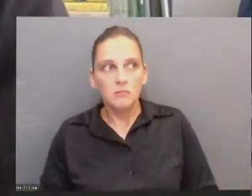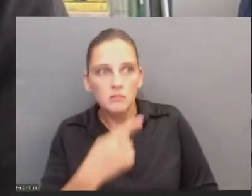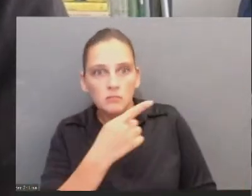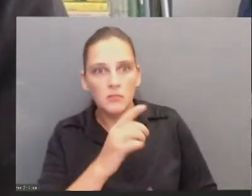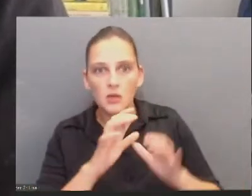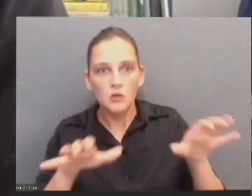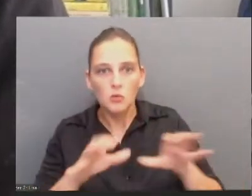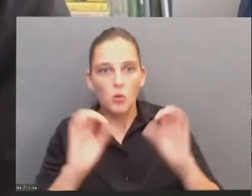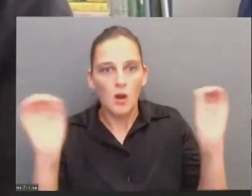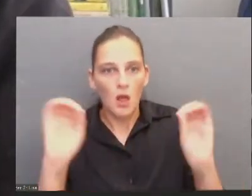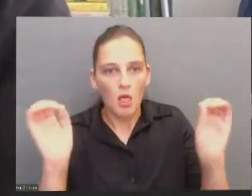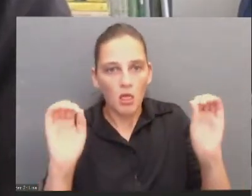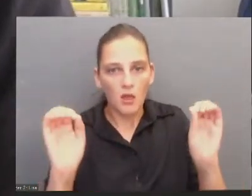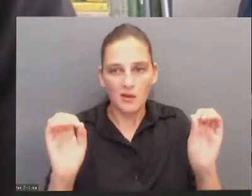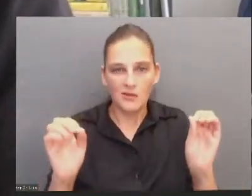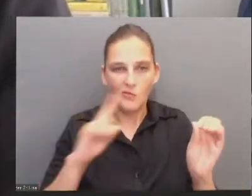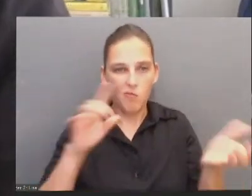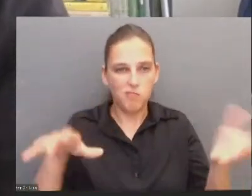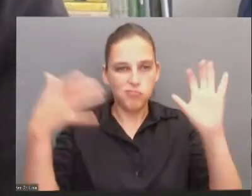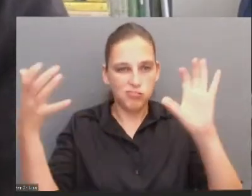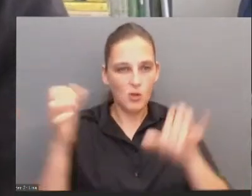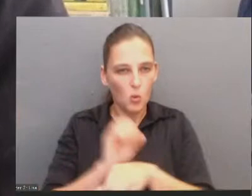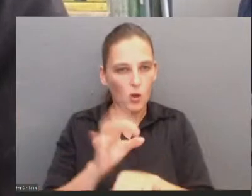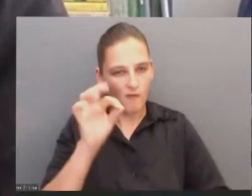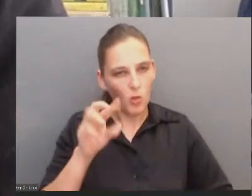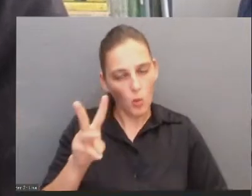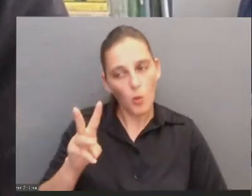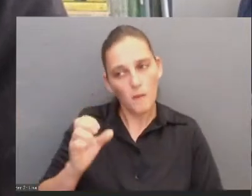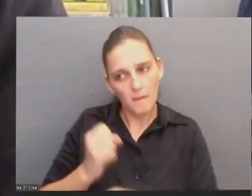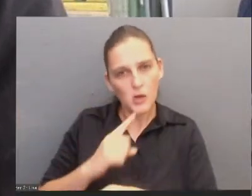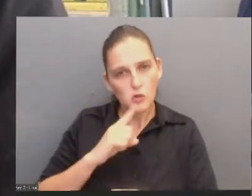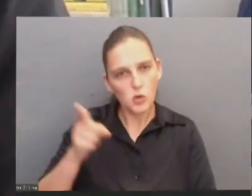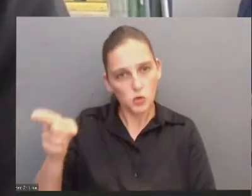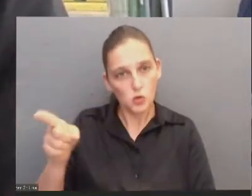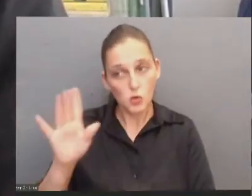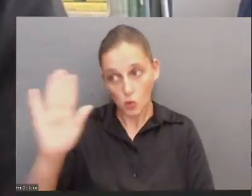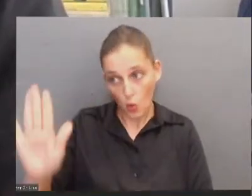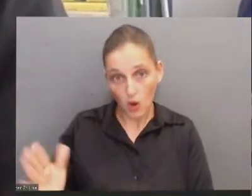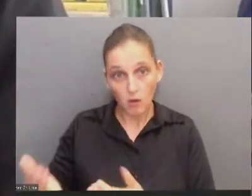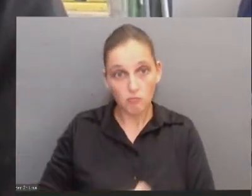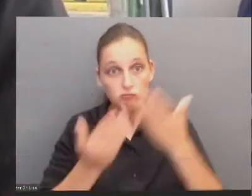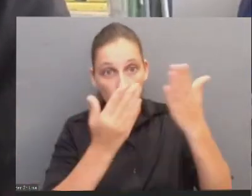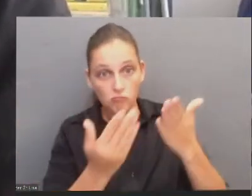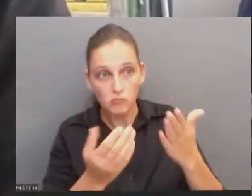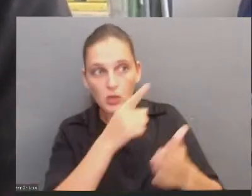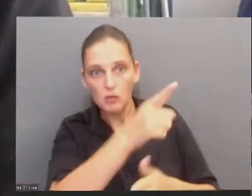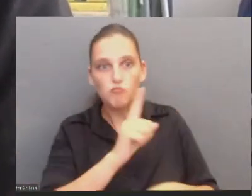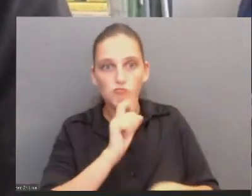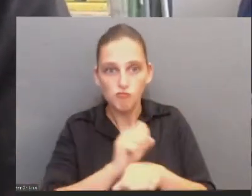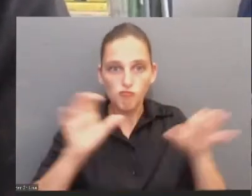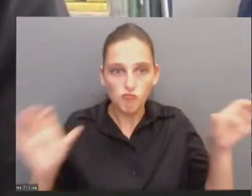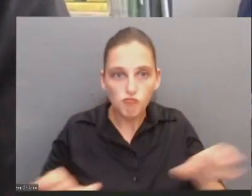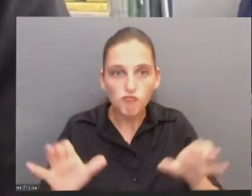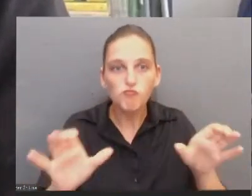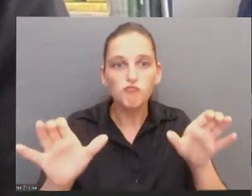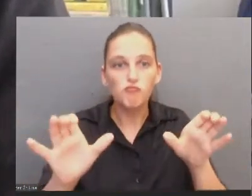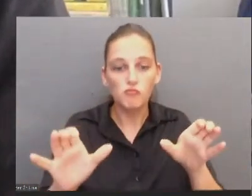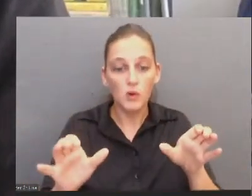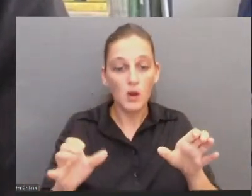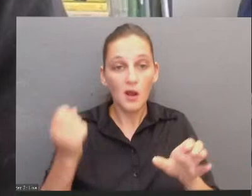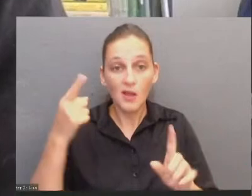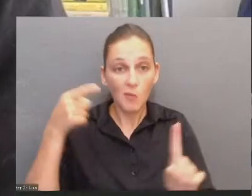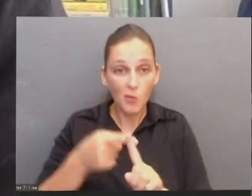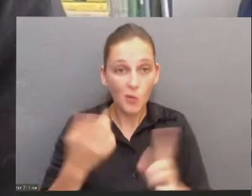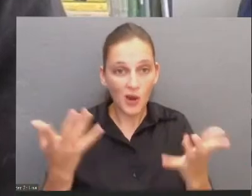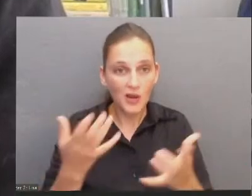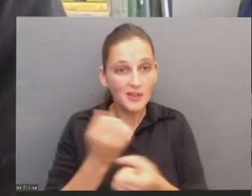sure that happens. So in conclusion, I'm begging you to use your influence to save our lives. As you are looking over your final